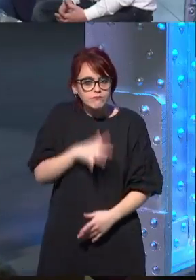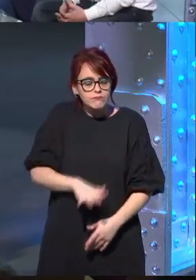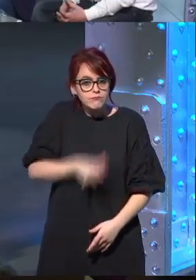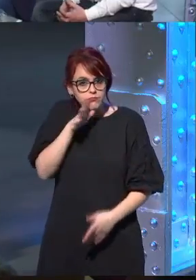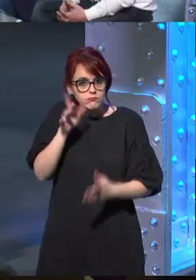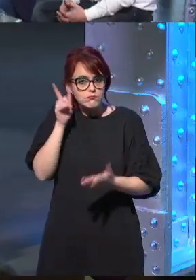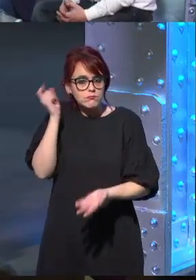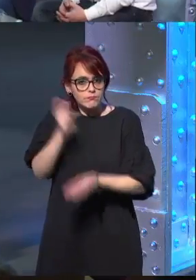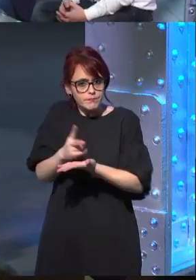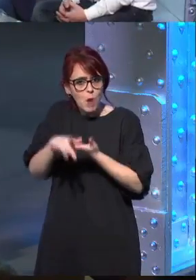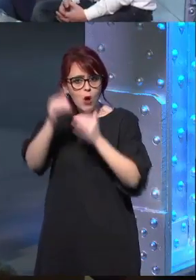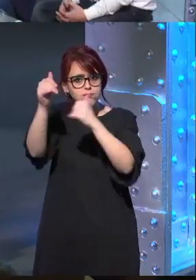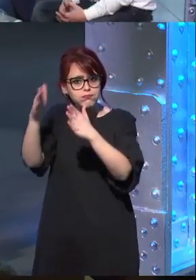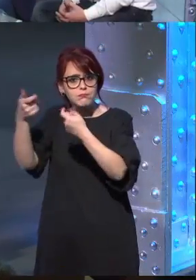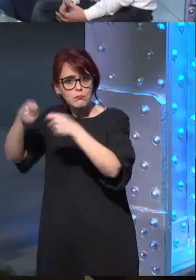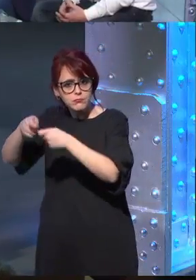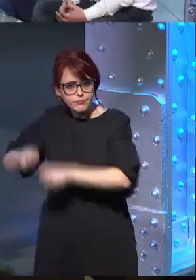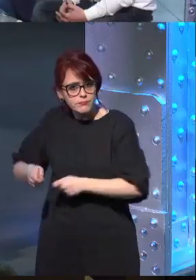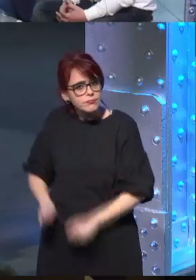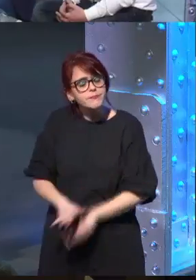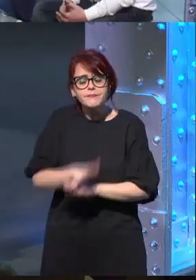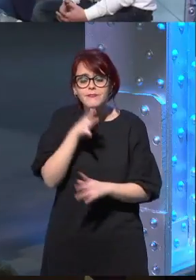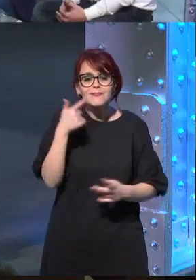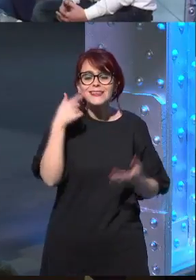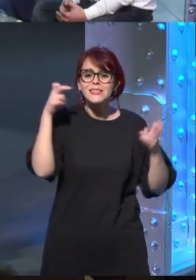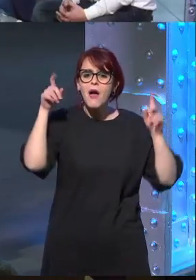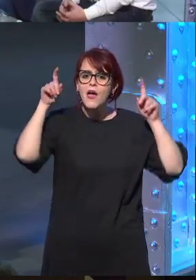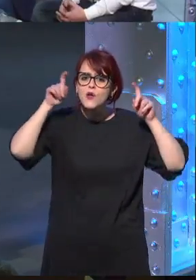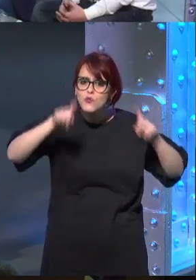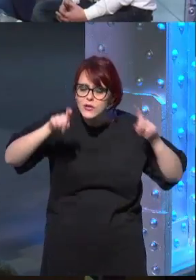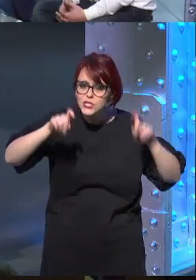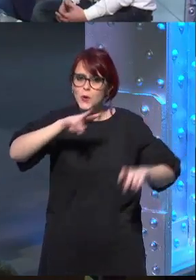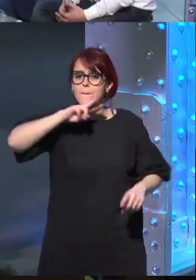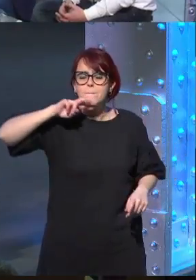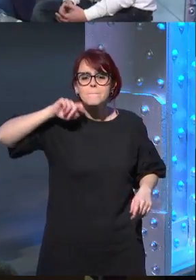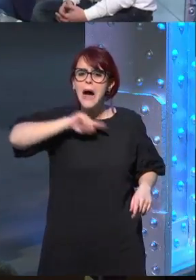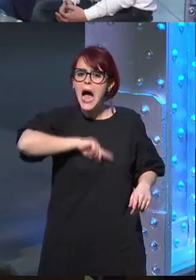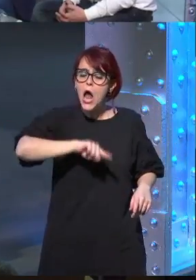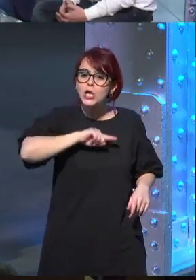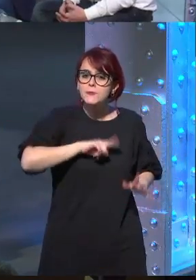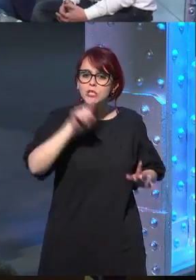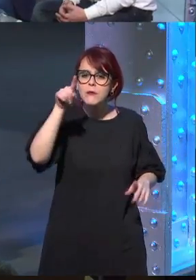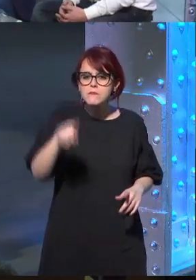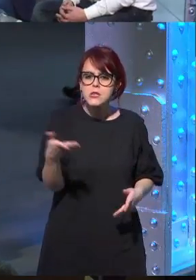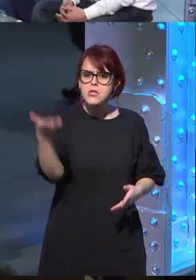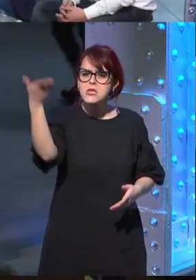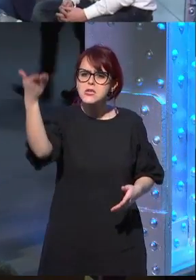your smartphone in your locker because you're not allowed to use them in the classroom. We need to think that